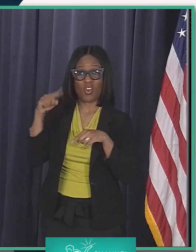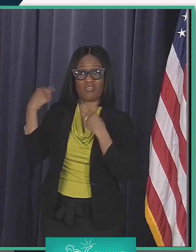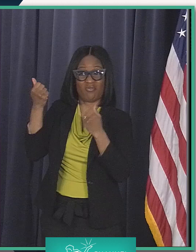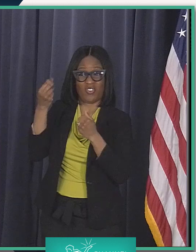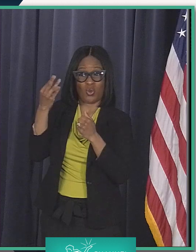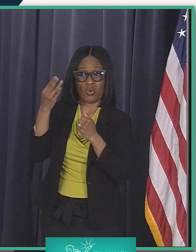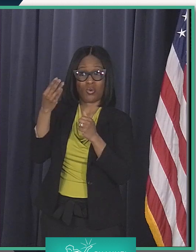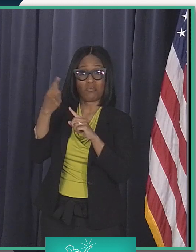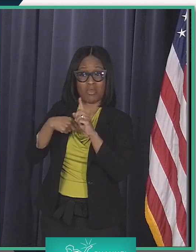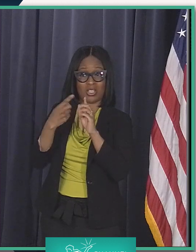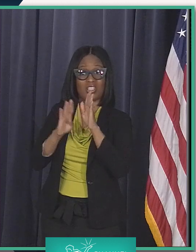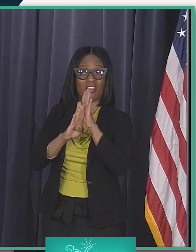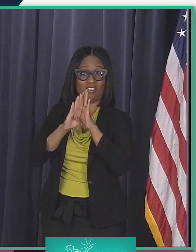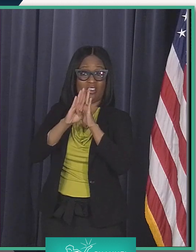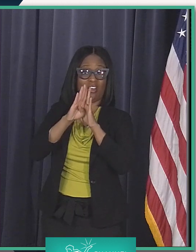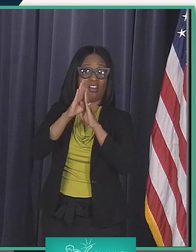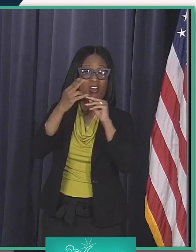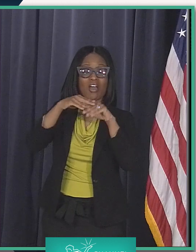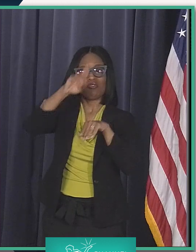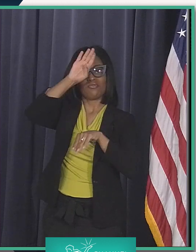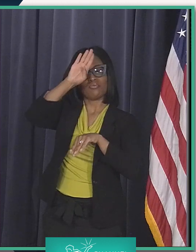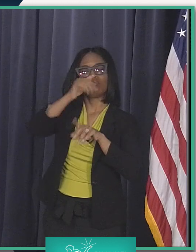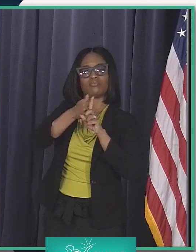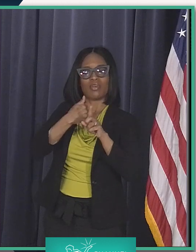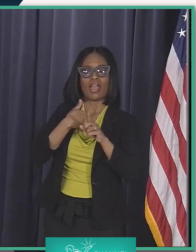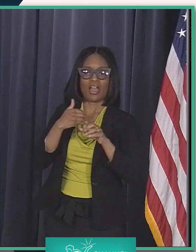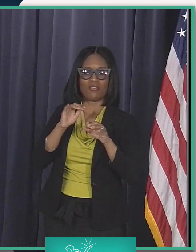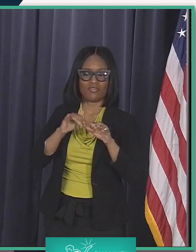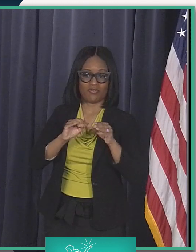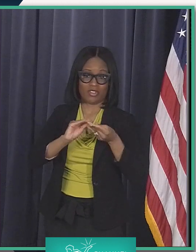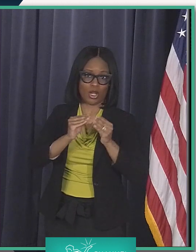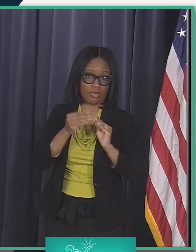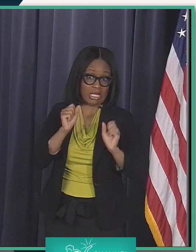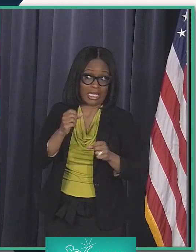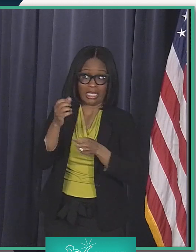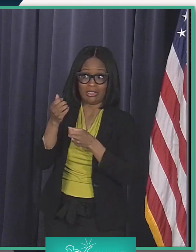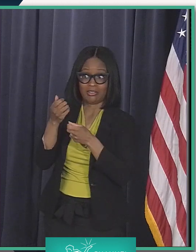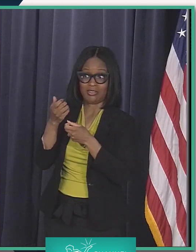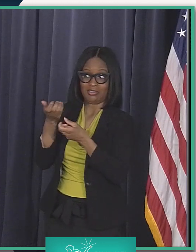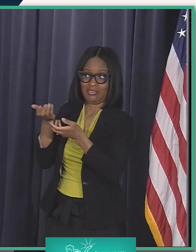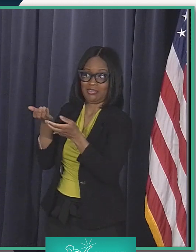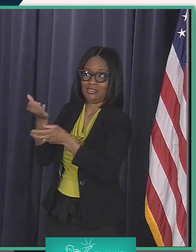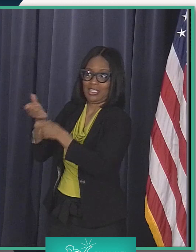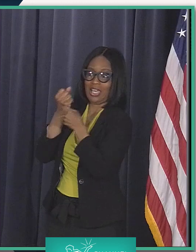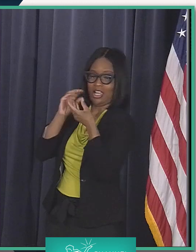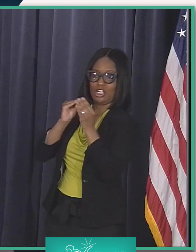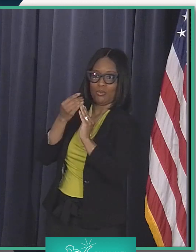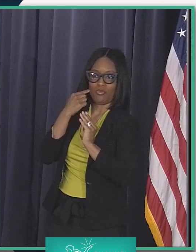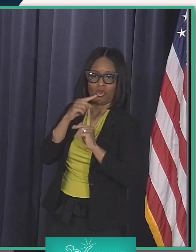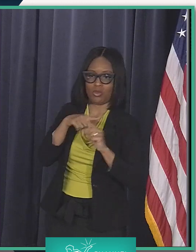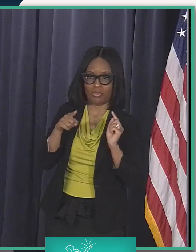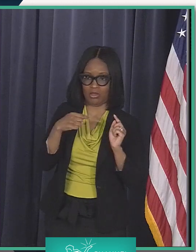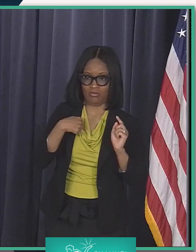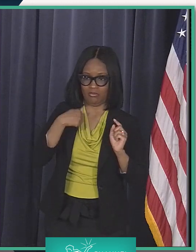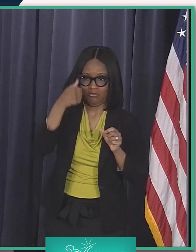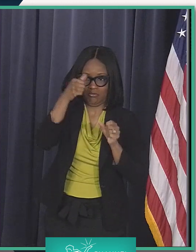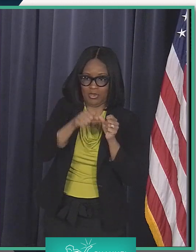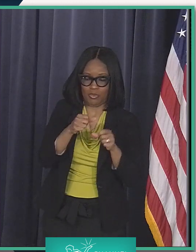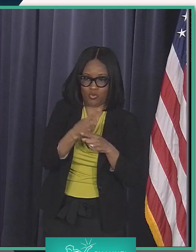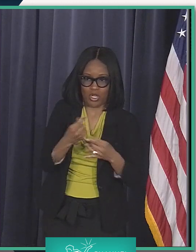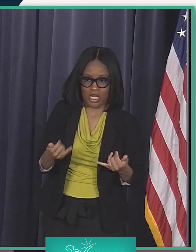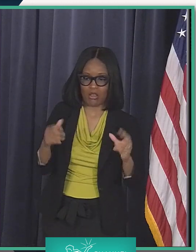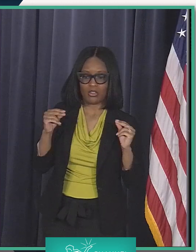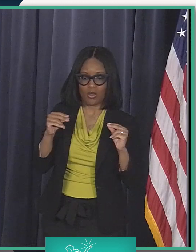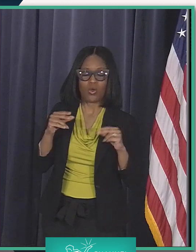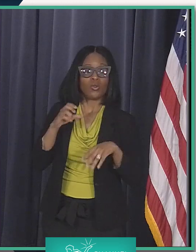and the fire department has those numbers. We could get them for you, and We haven't done enough of a health analysis to tell you